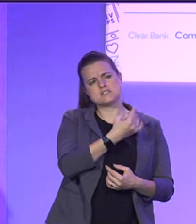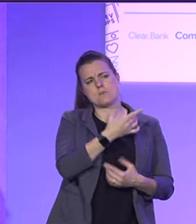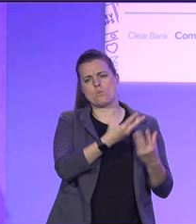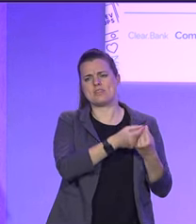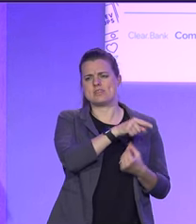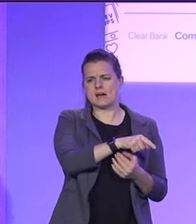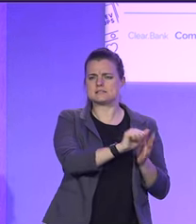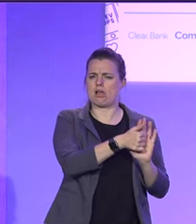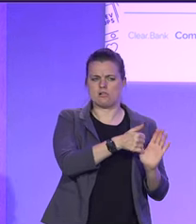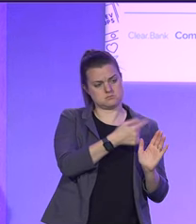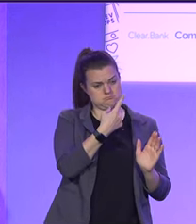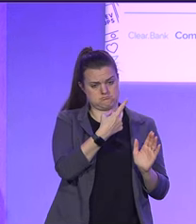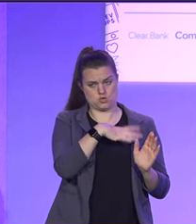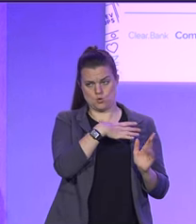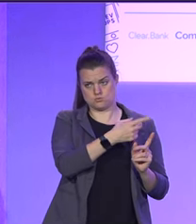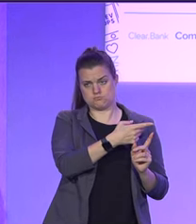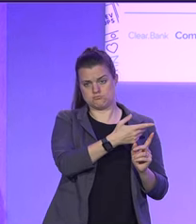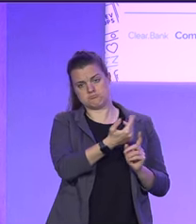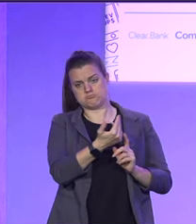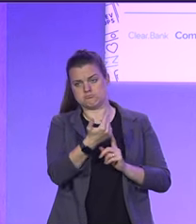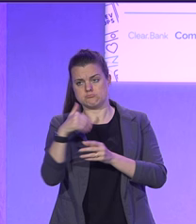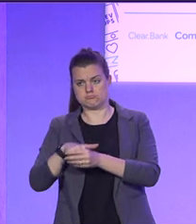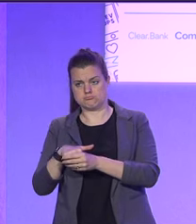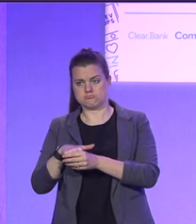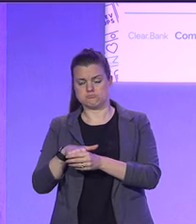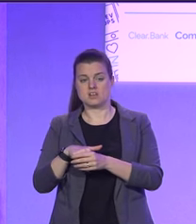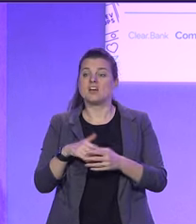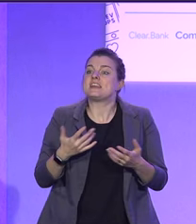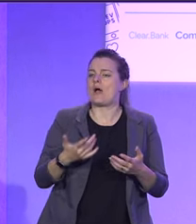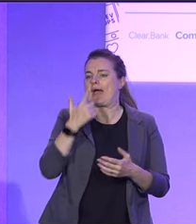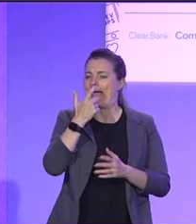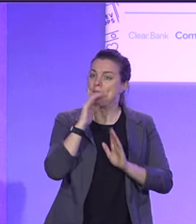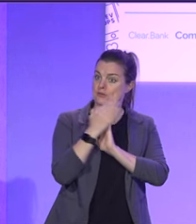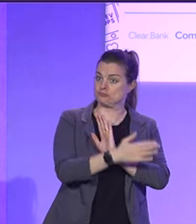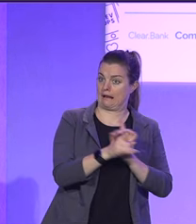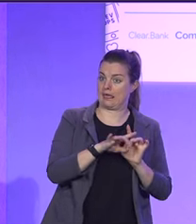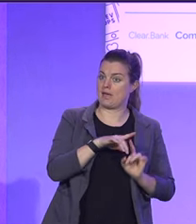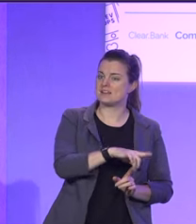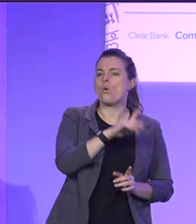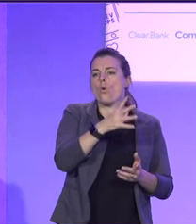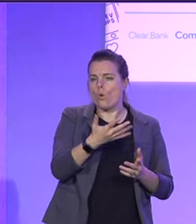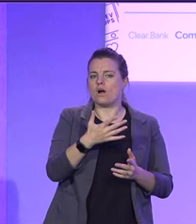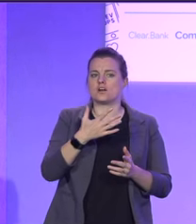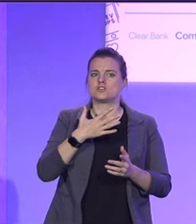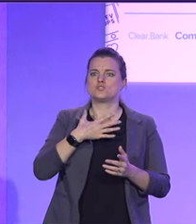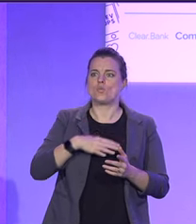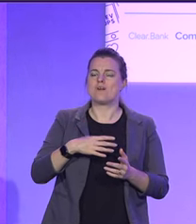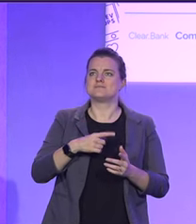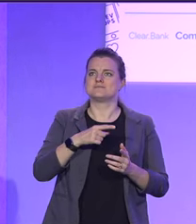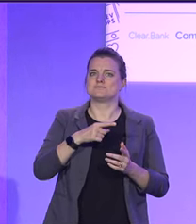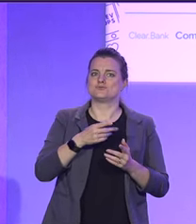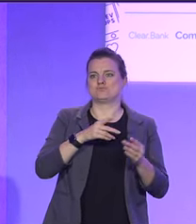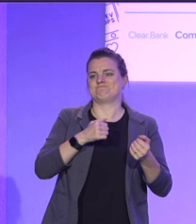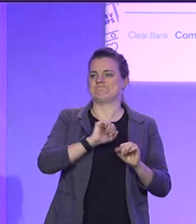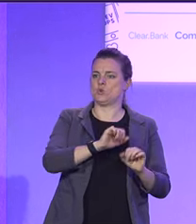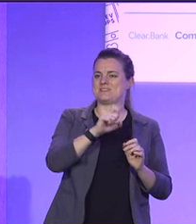get yourself on top of the CV pile. You want to be the first person they think of.